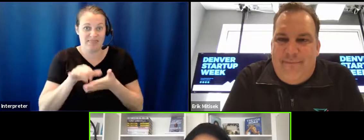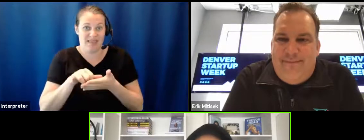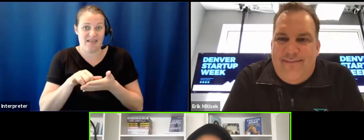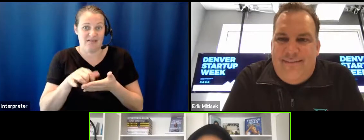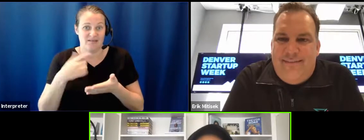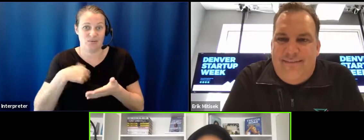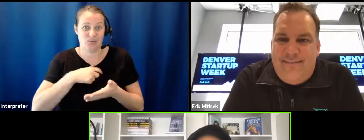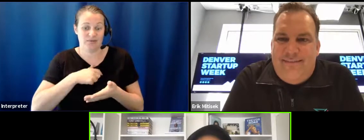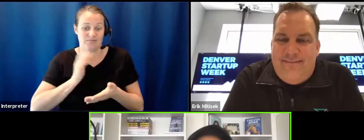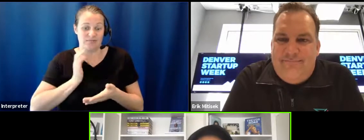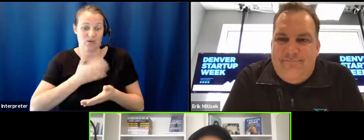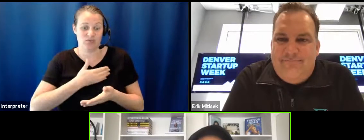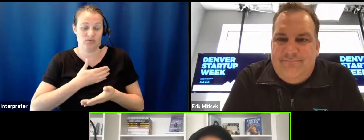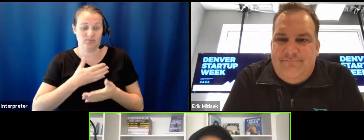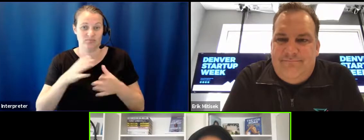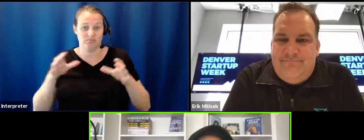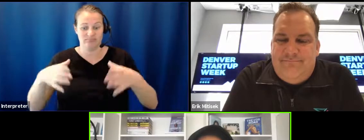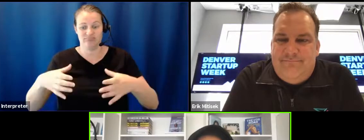that's where we were. That's where we landed. And